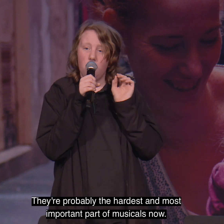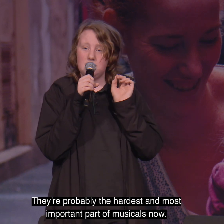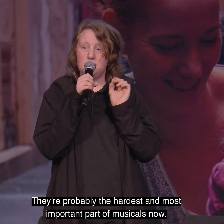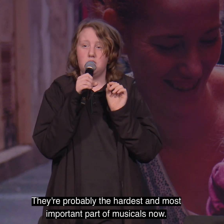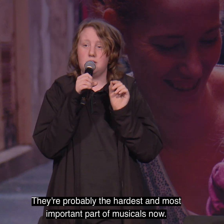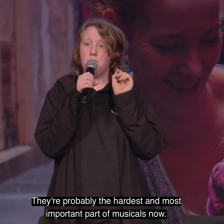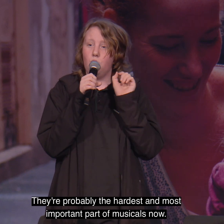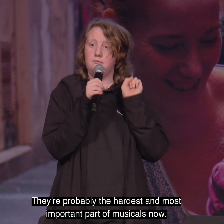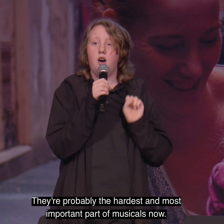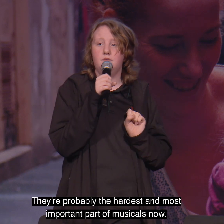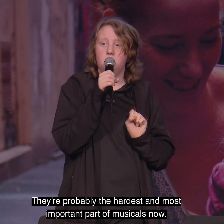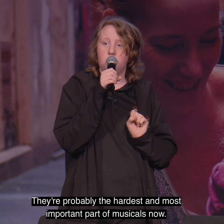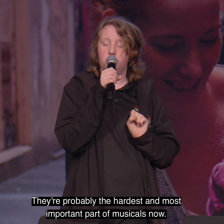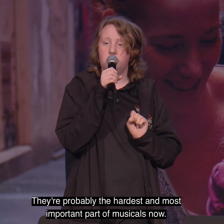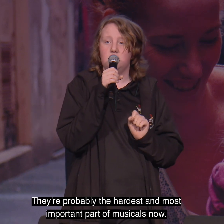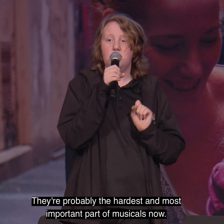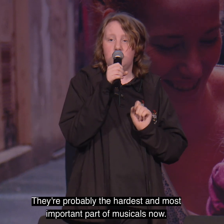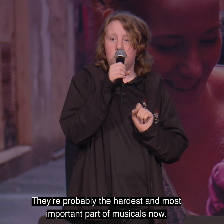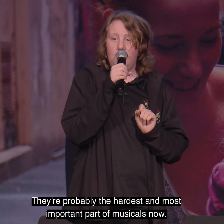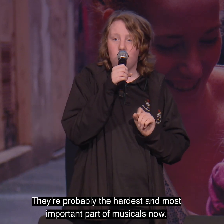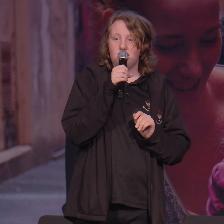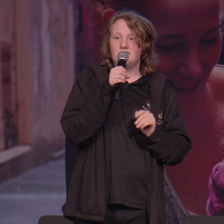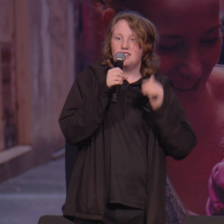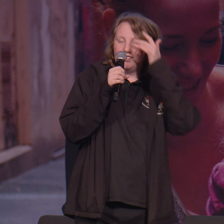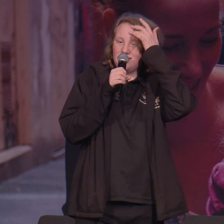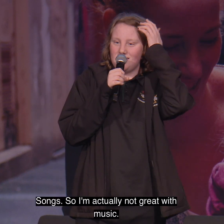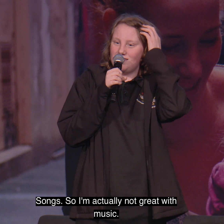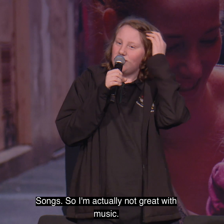the hardest and most important part of musicals. Now,